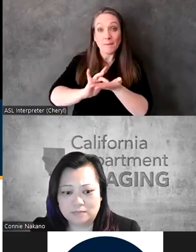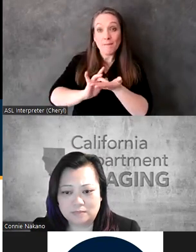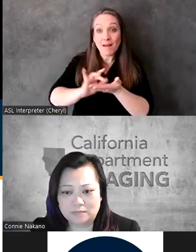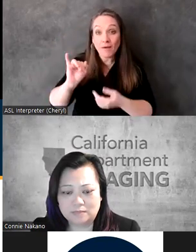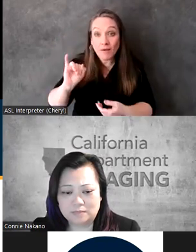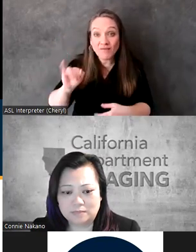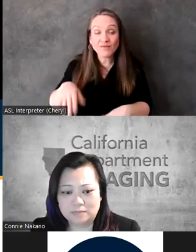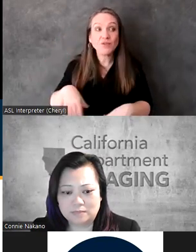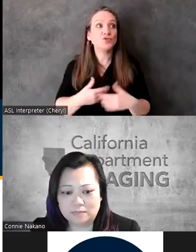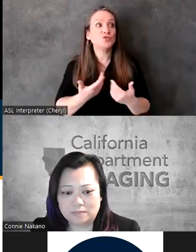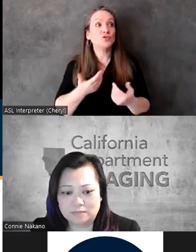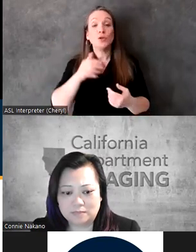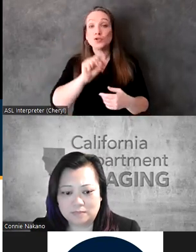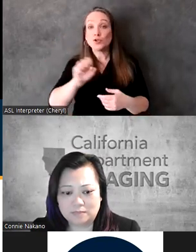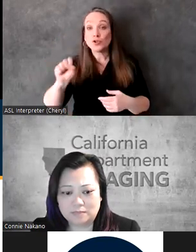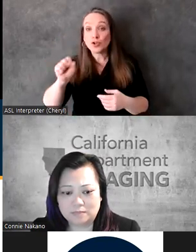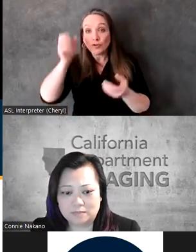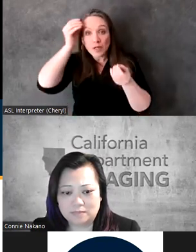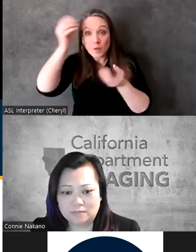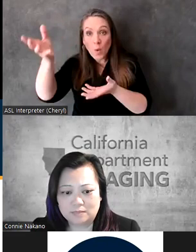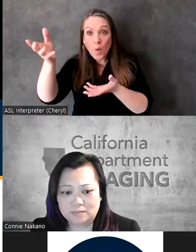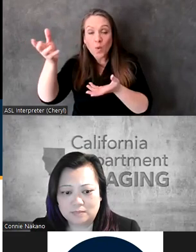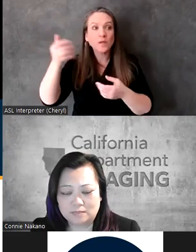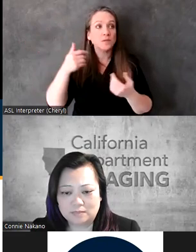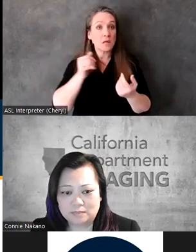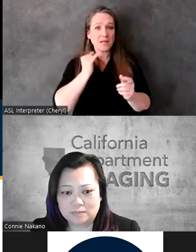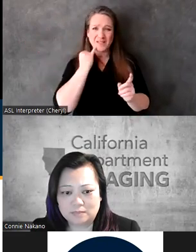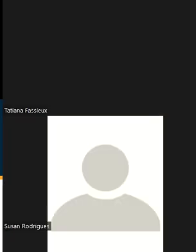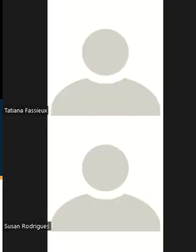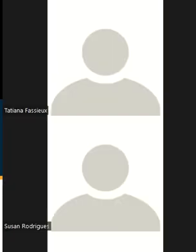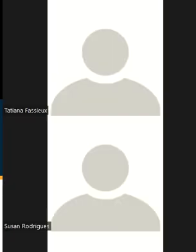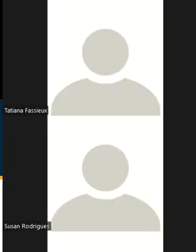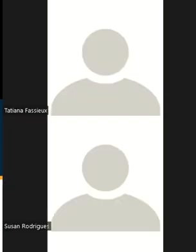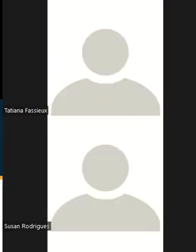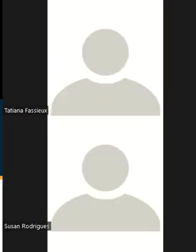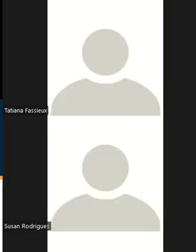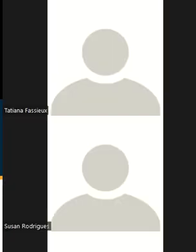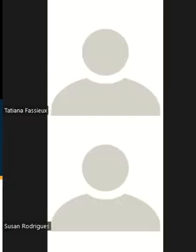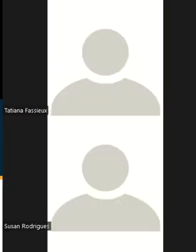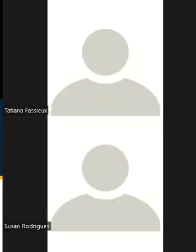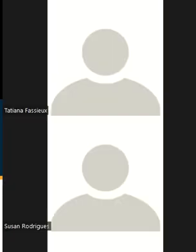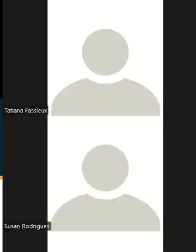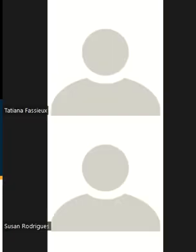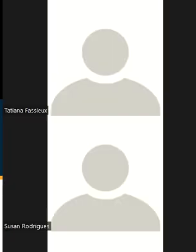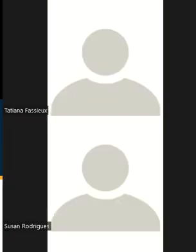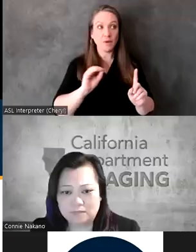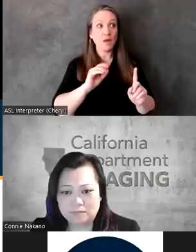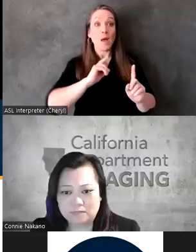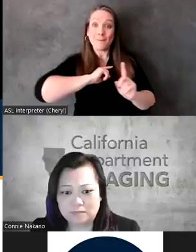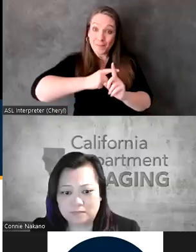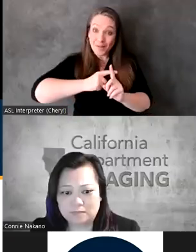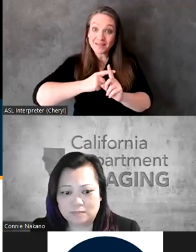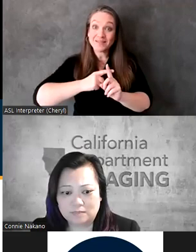Social Security notification, if they have no family member and they do have dementia.